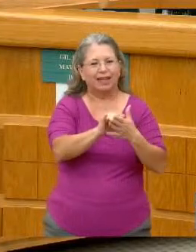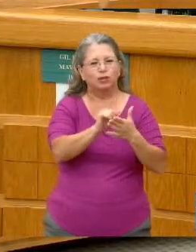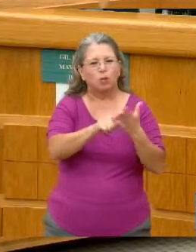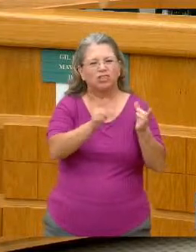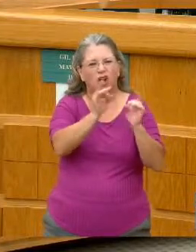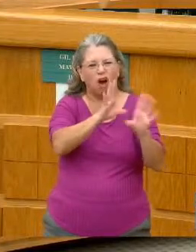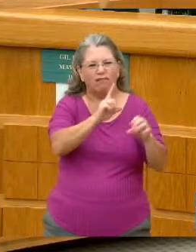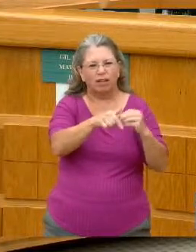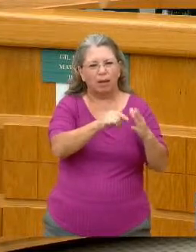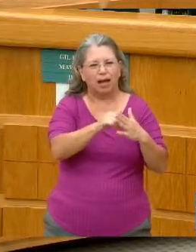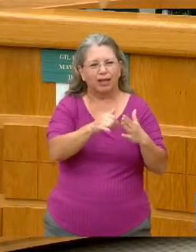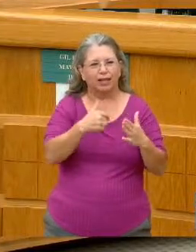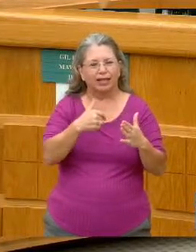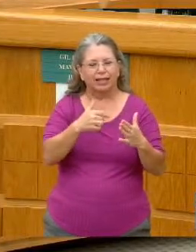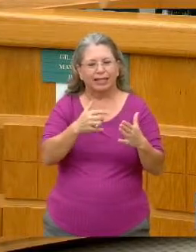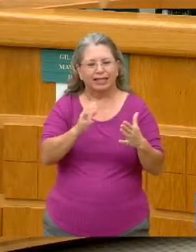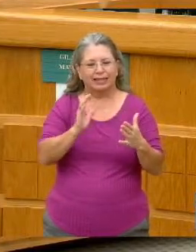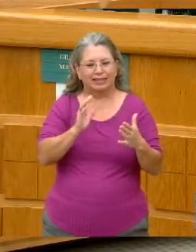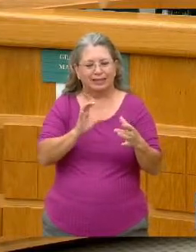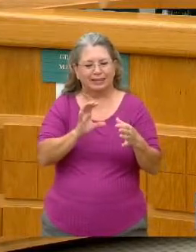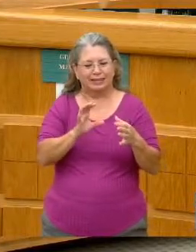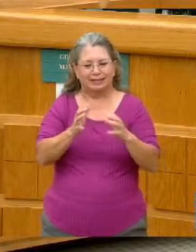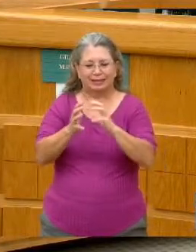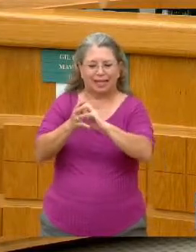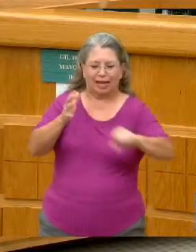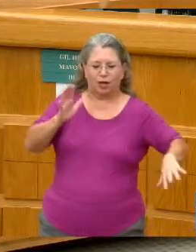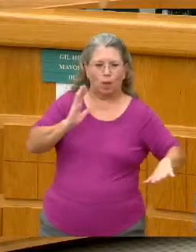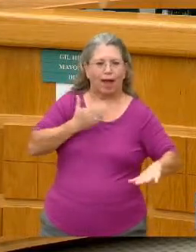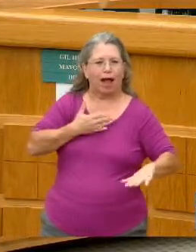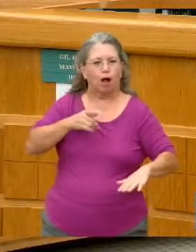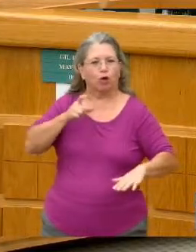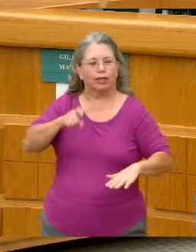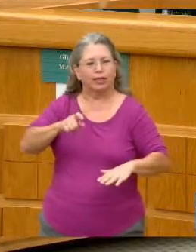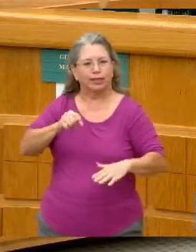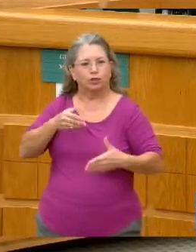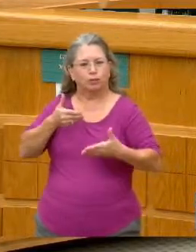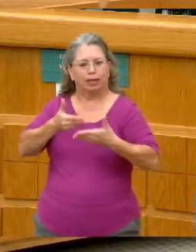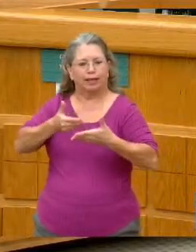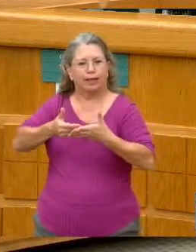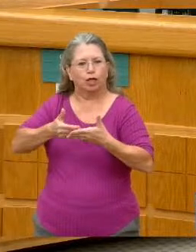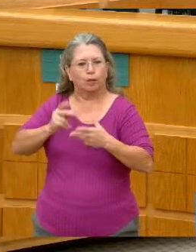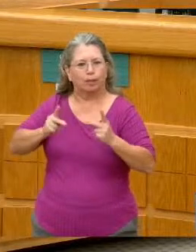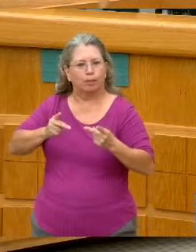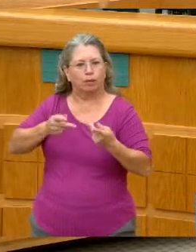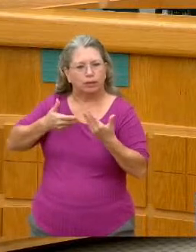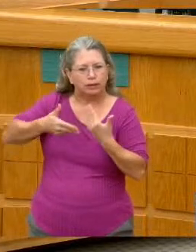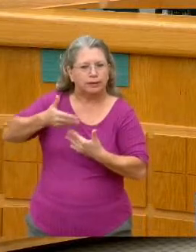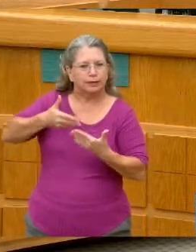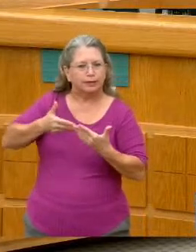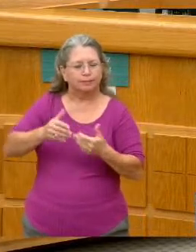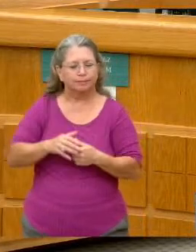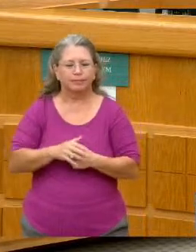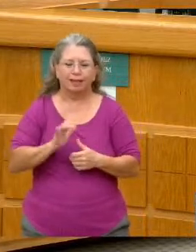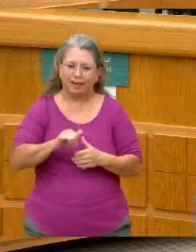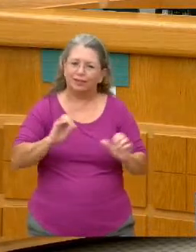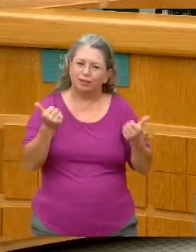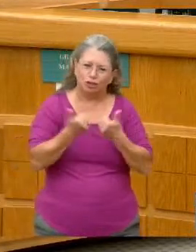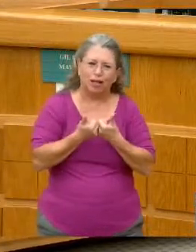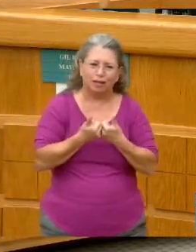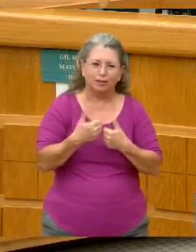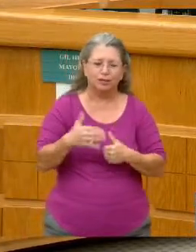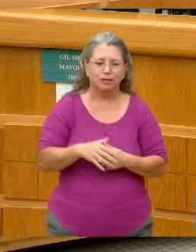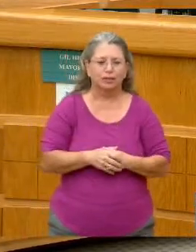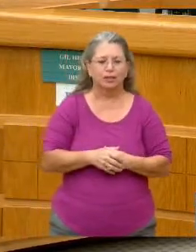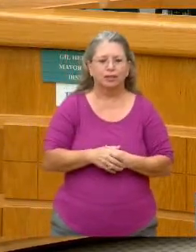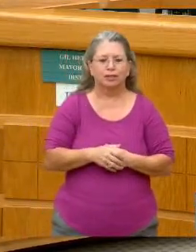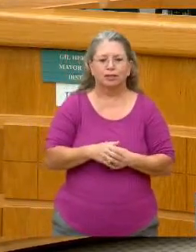And that's the hard thing, not being quiet so much. So anyway, that's the challenge here. Social distance. Try